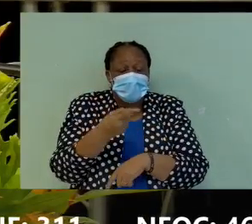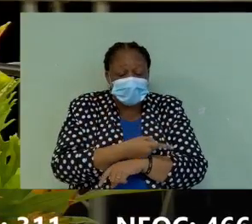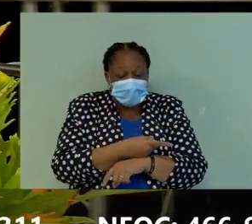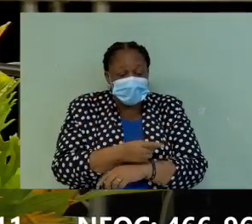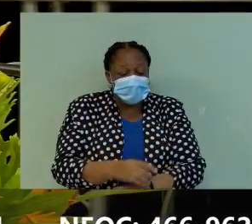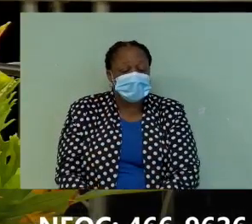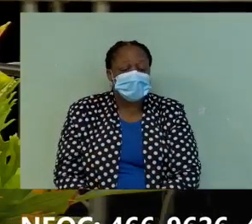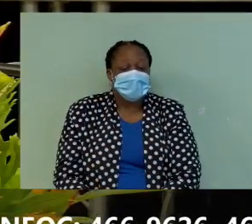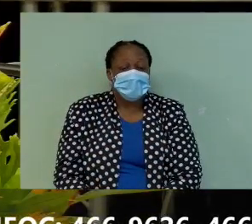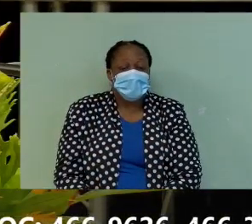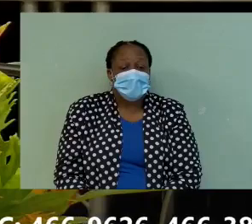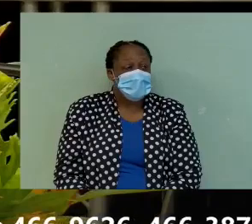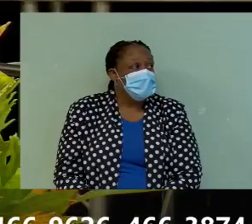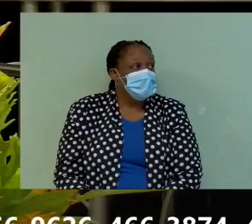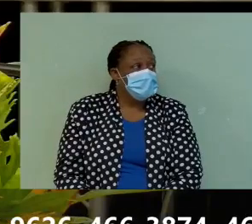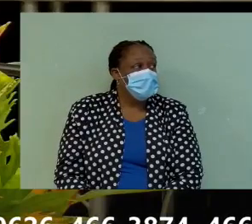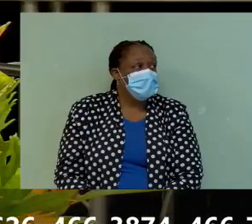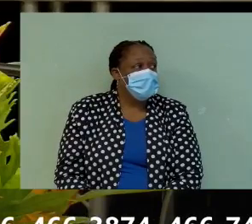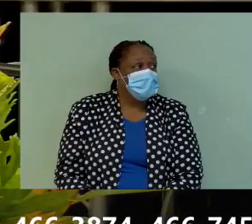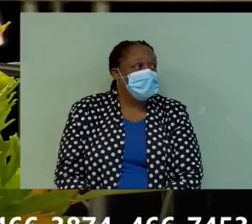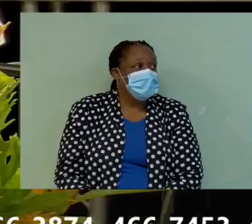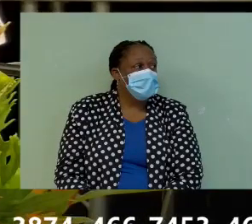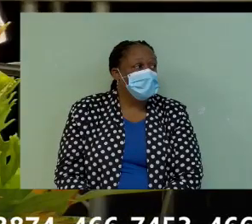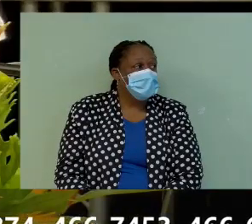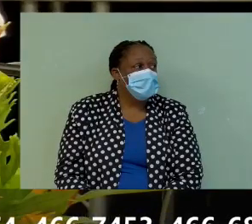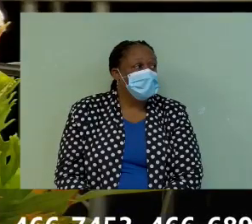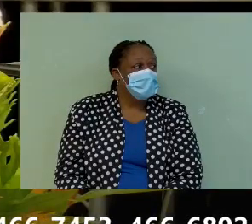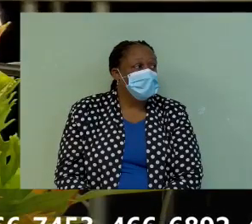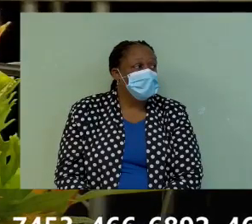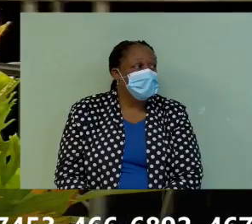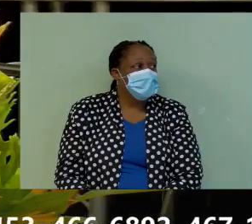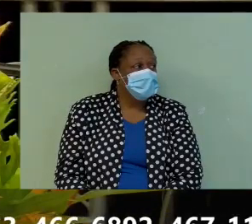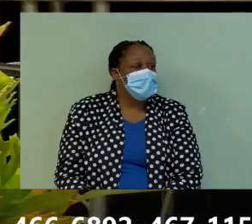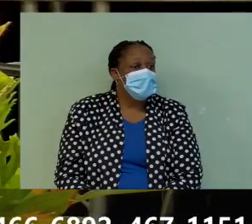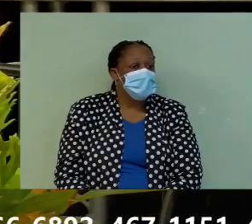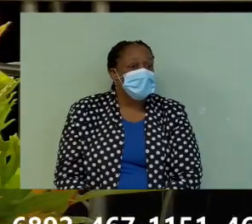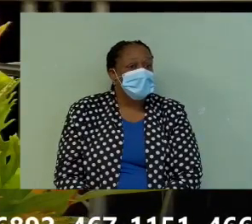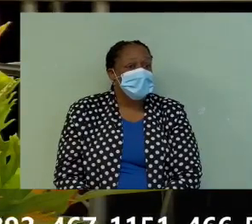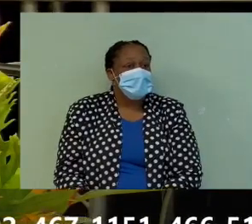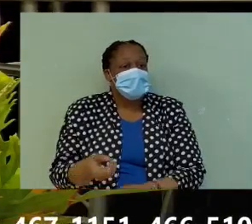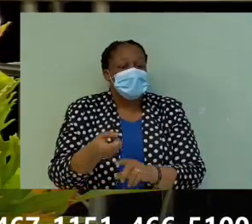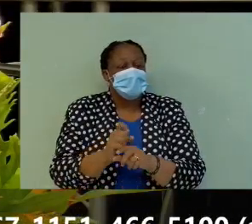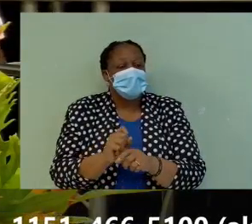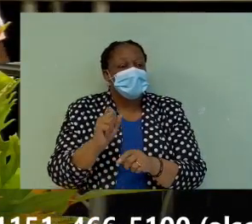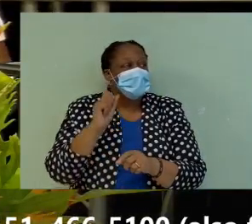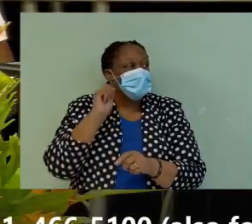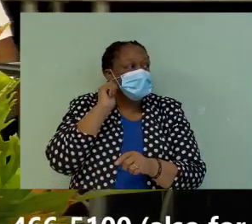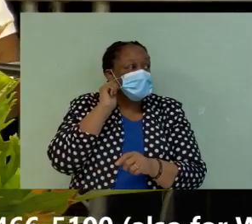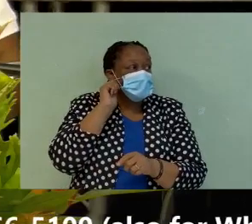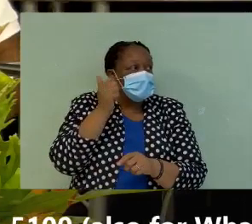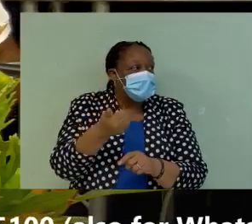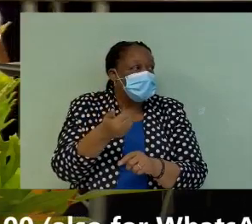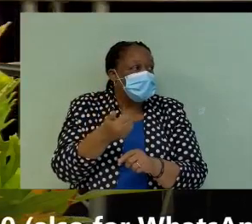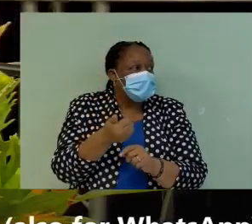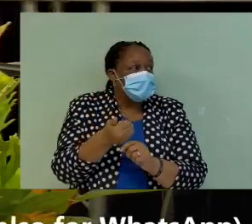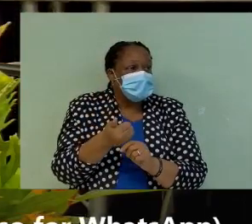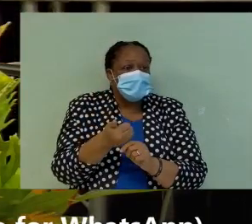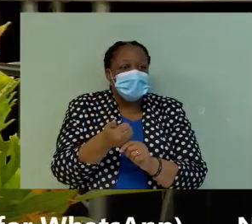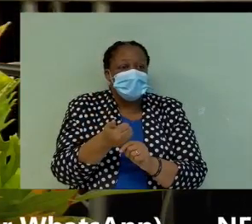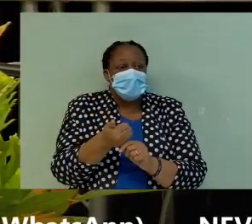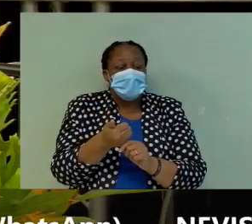will be seeing Ms. Vesta Southwell reporting on behalf of the National